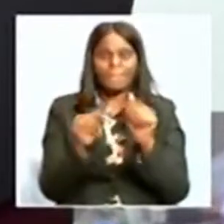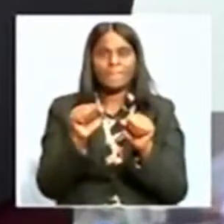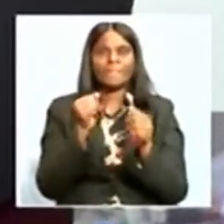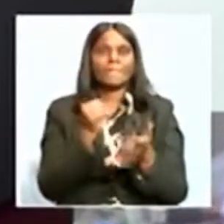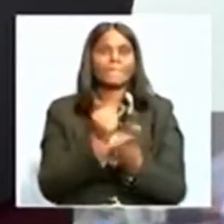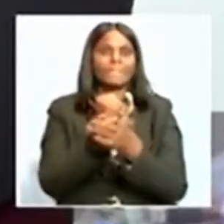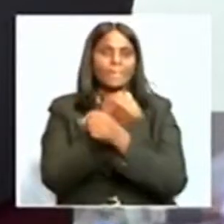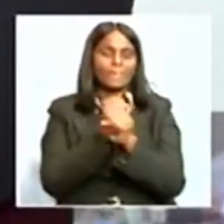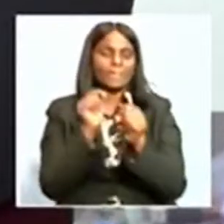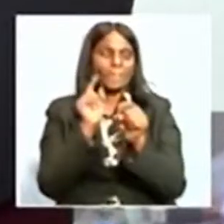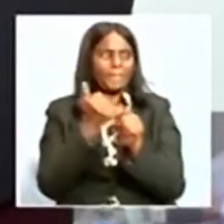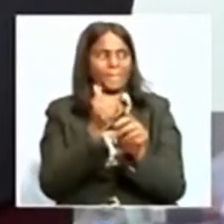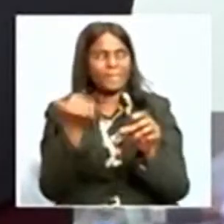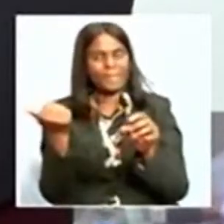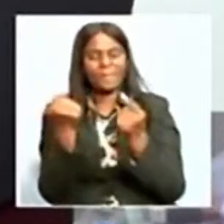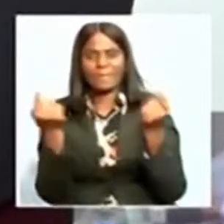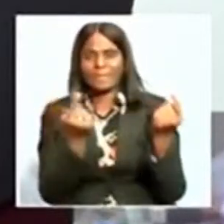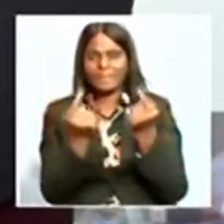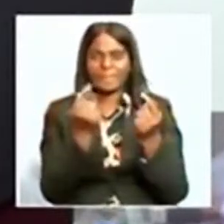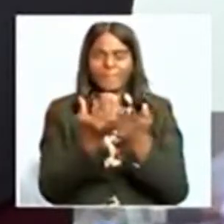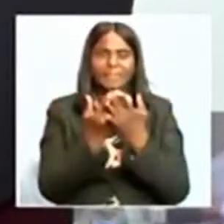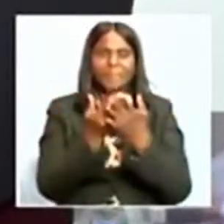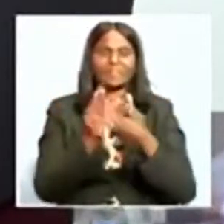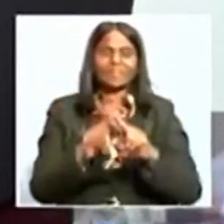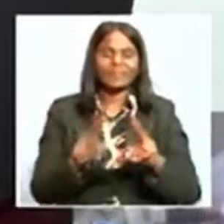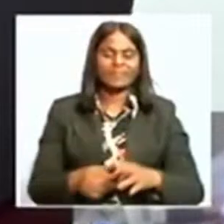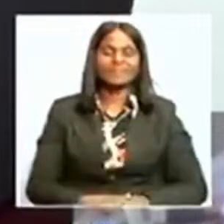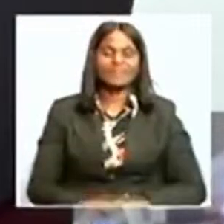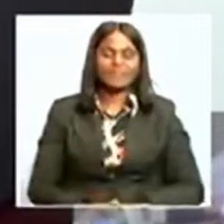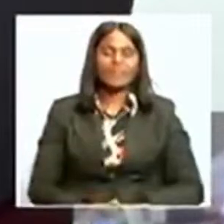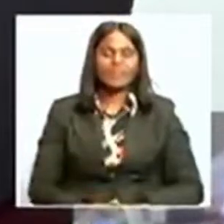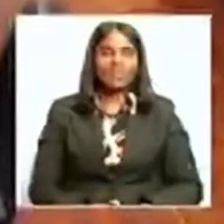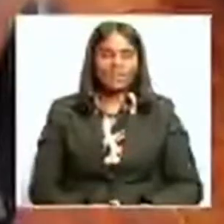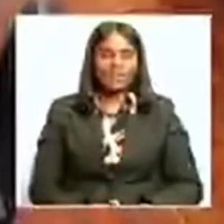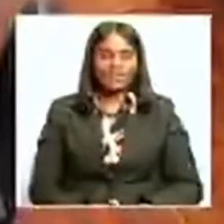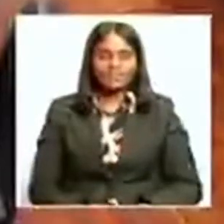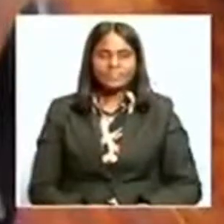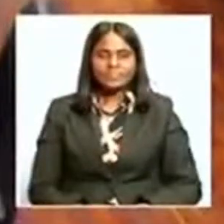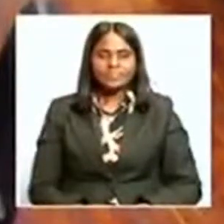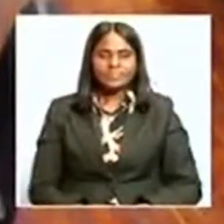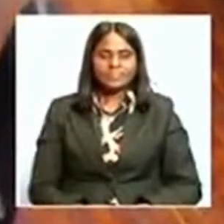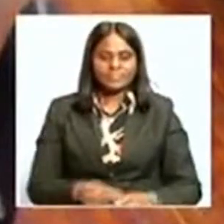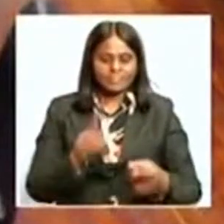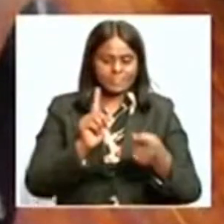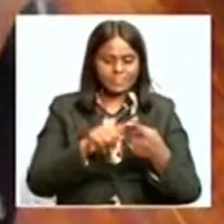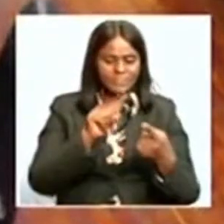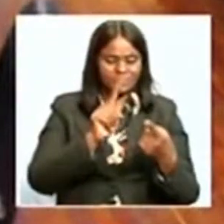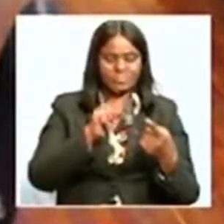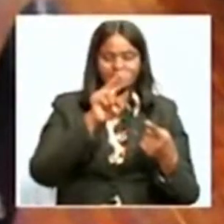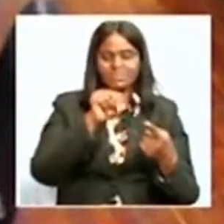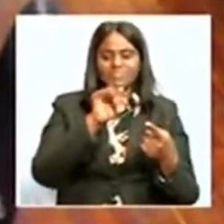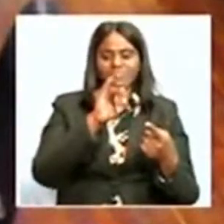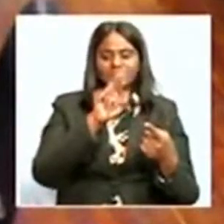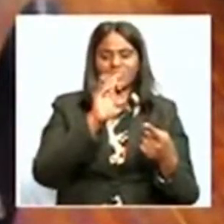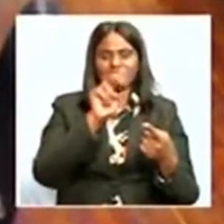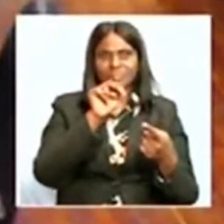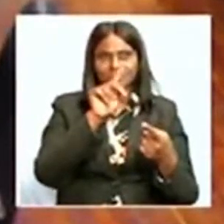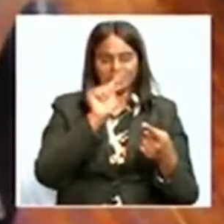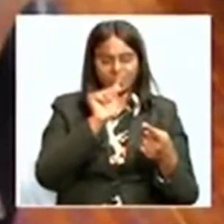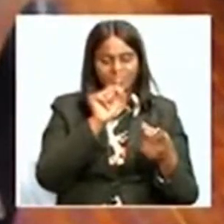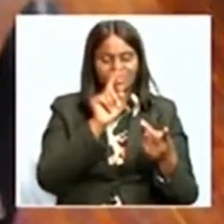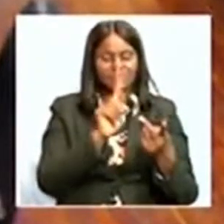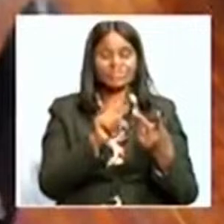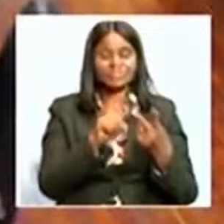differ in another situation. I submit, Chair. Thank you. So we'll do like this. We'll take one from Honorable Nyirenda, then